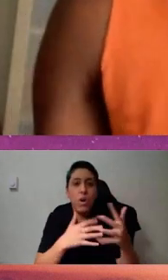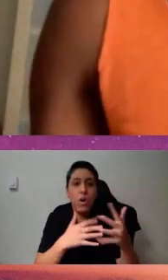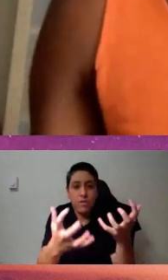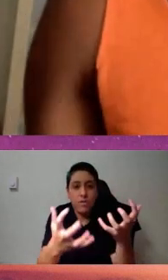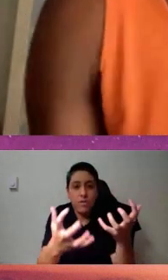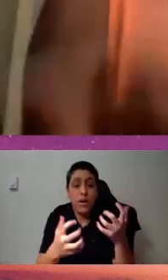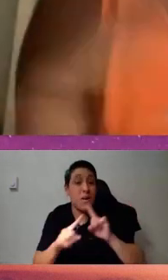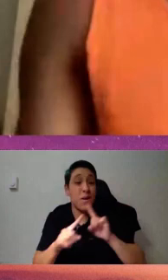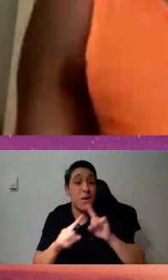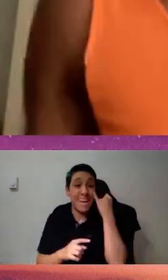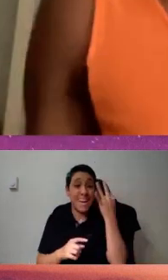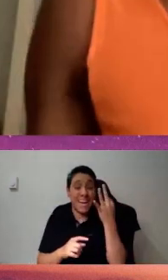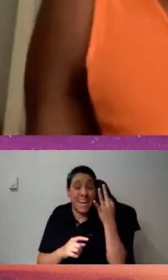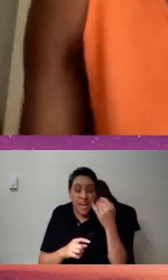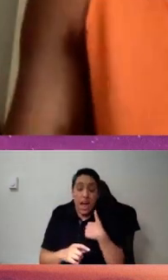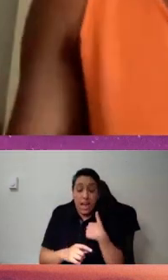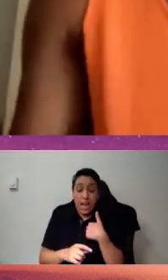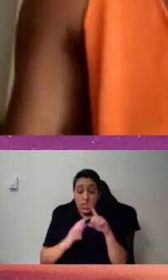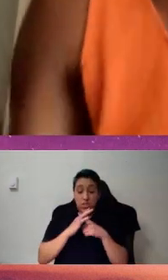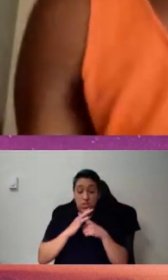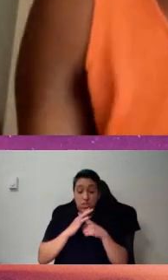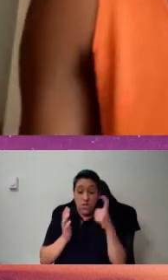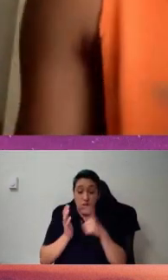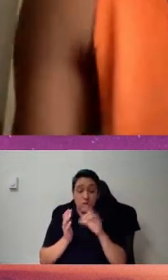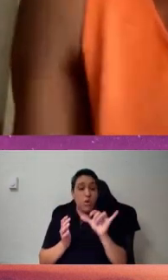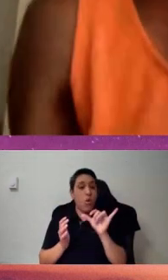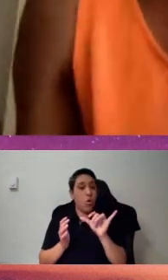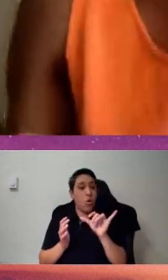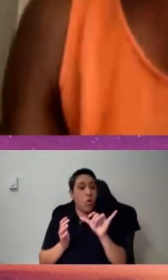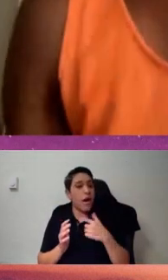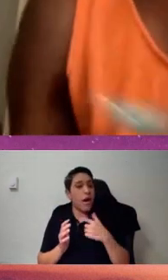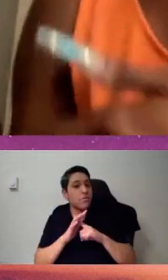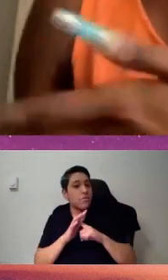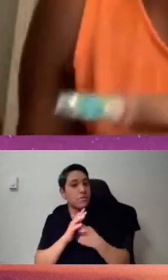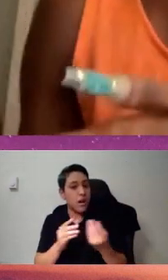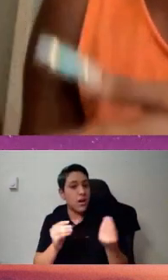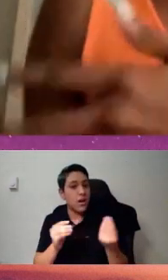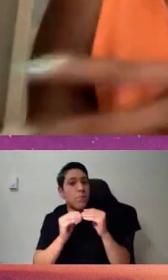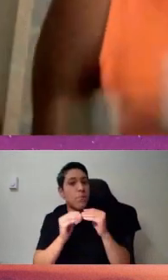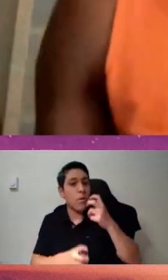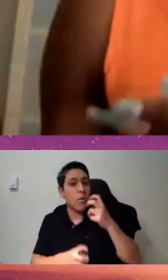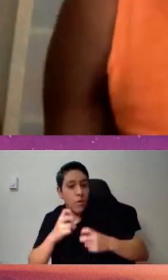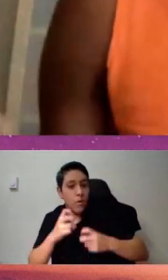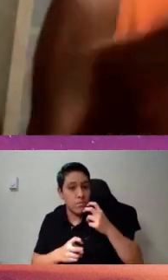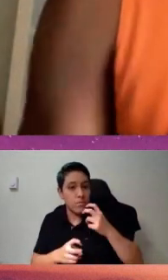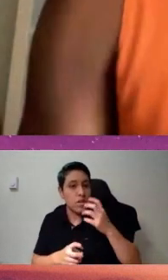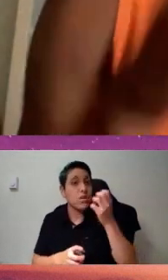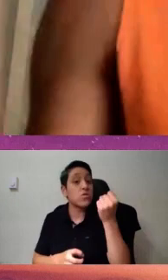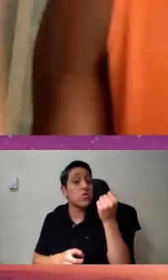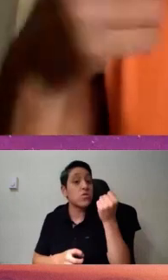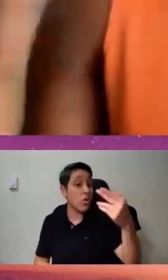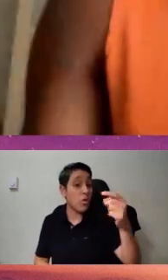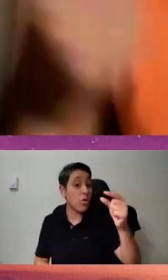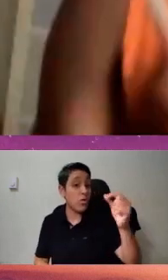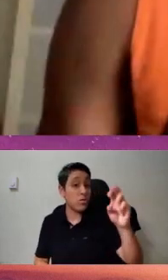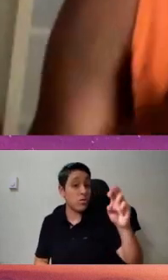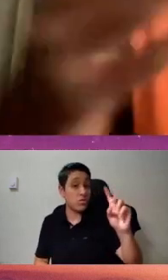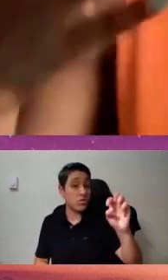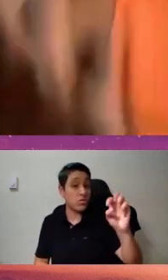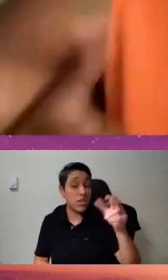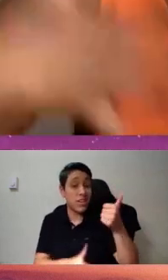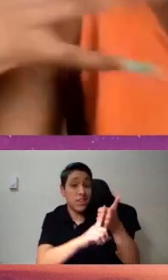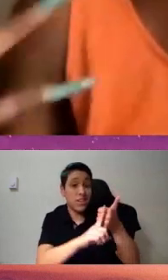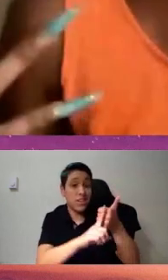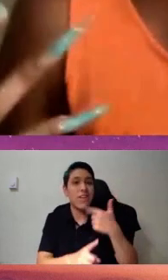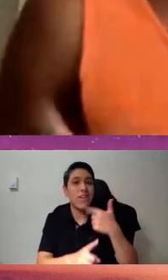more wars, then yeah, I don't want it. Like, I don't need it. Like, I don't need gender if it's going to mean that other people are going to die. That's also decolonization.